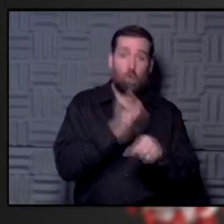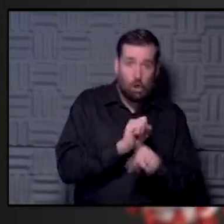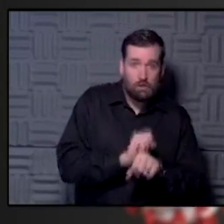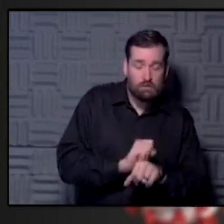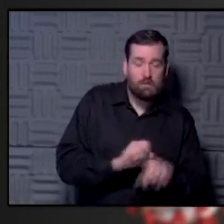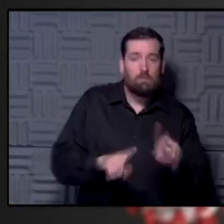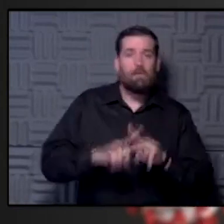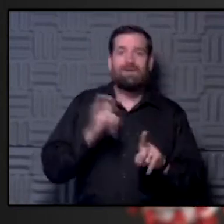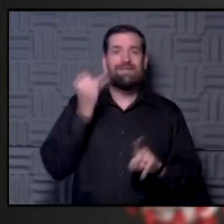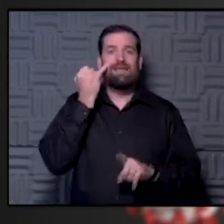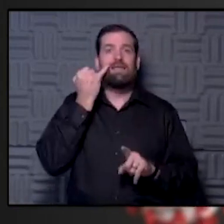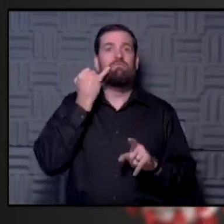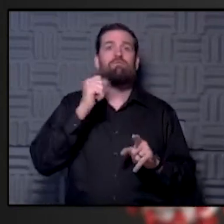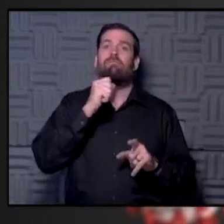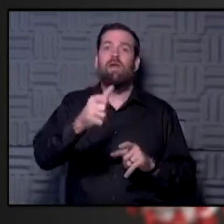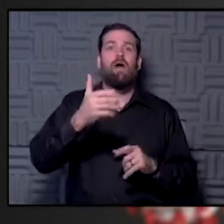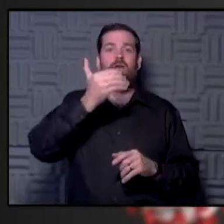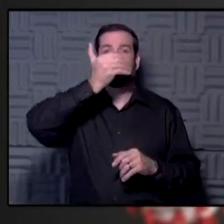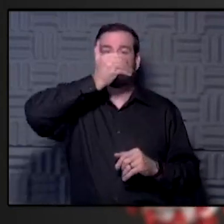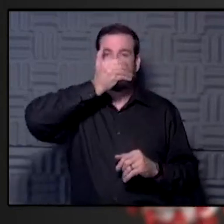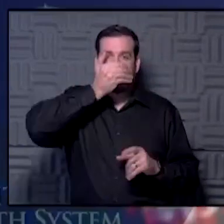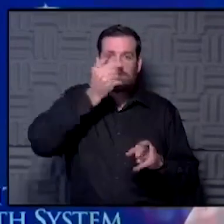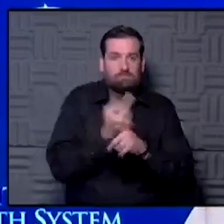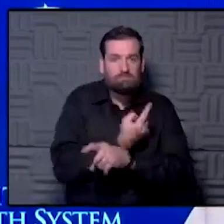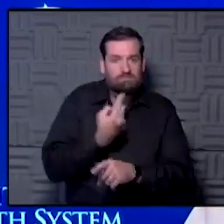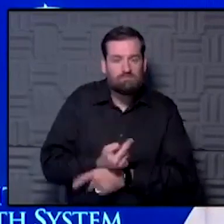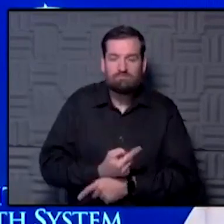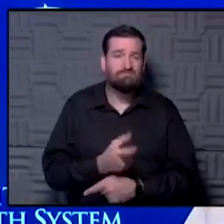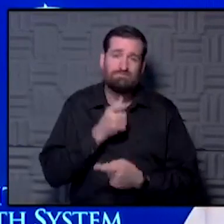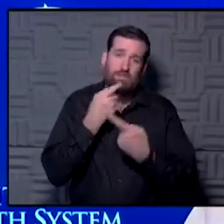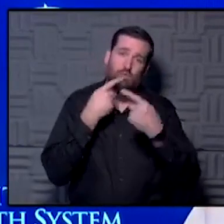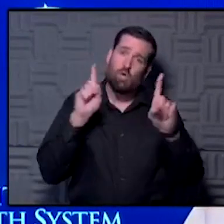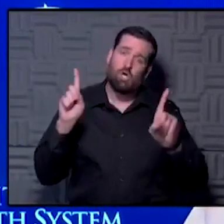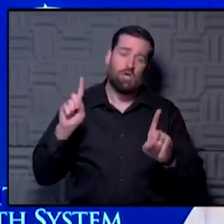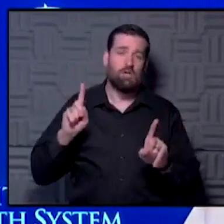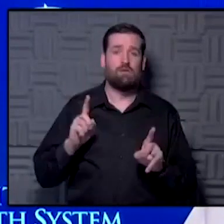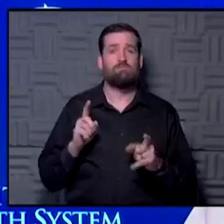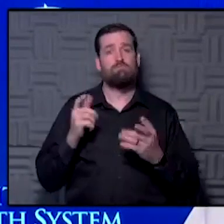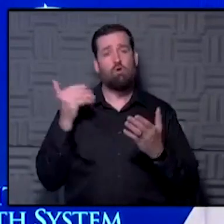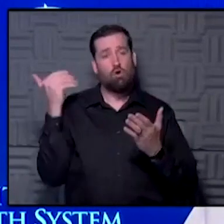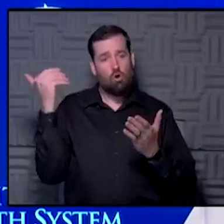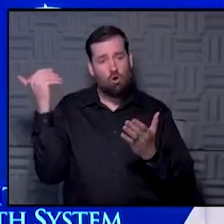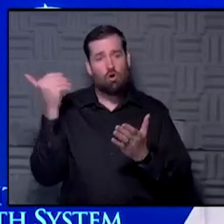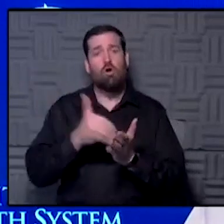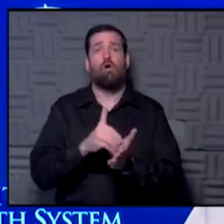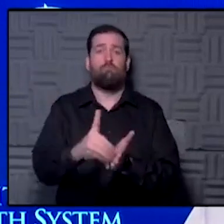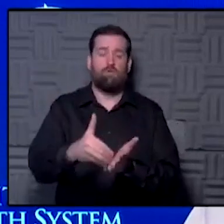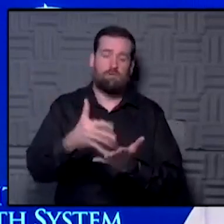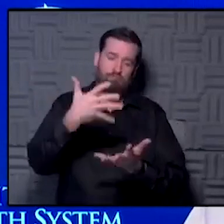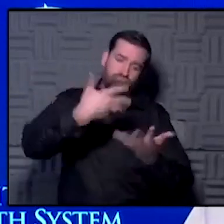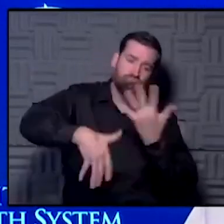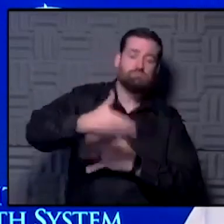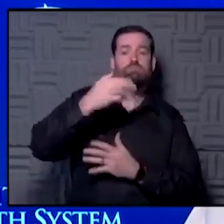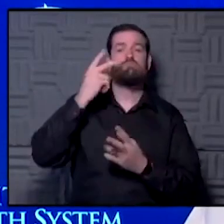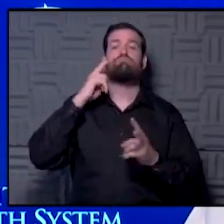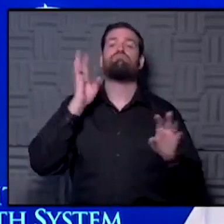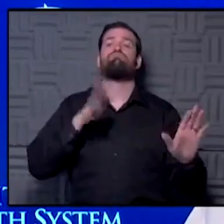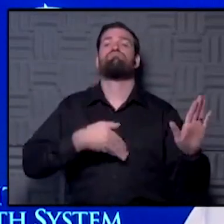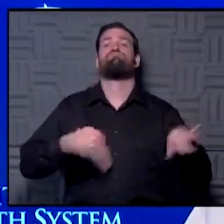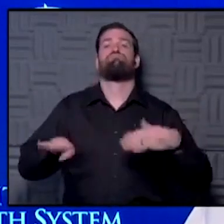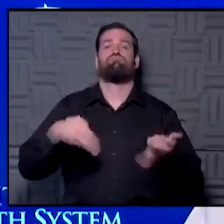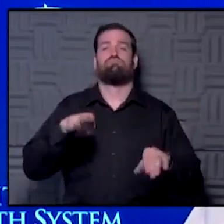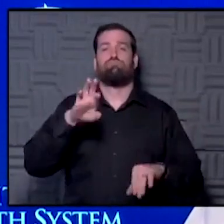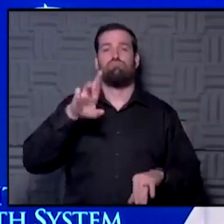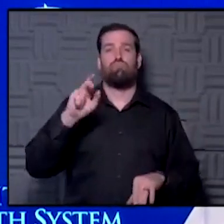face. And we see people out there frequently who don't have a mask on and are often close together. Now, I walk around in Brookside and places like that,